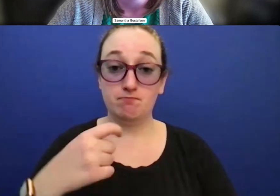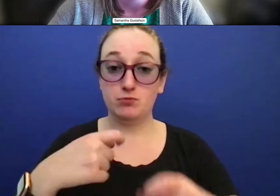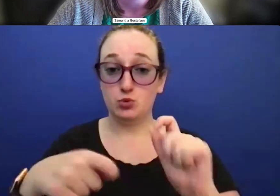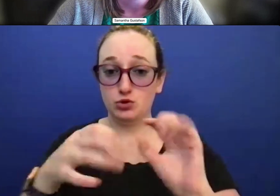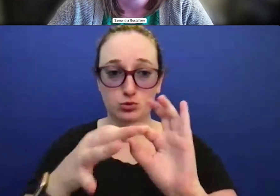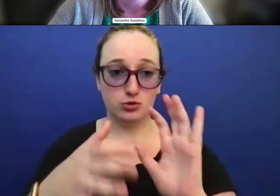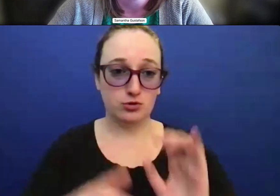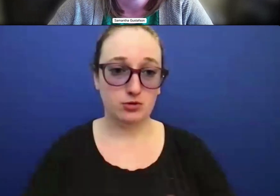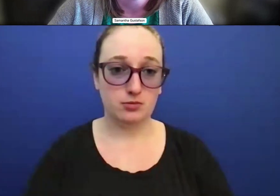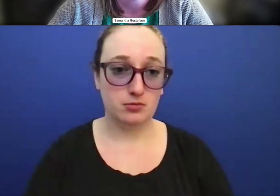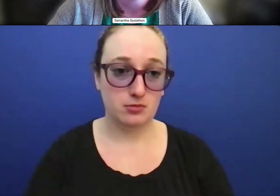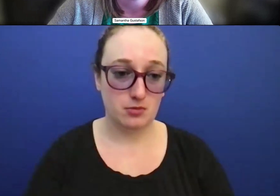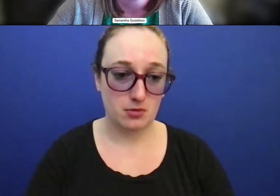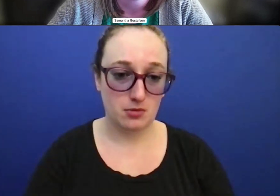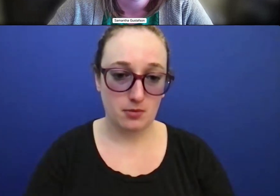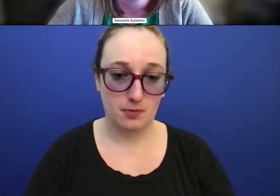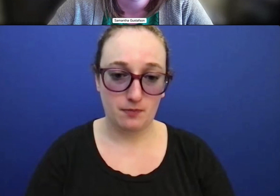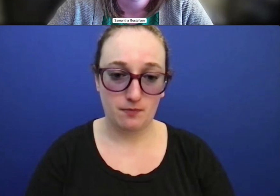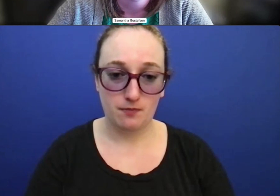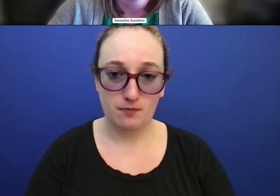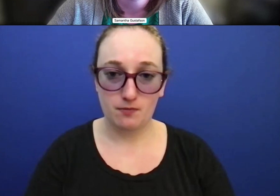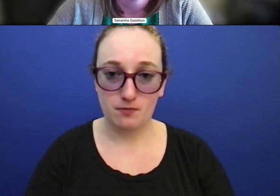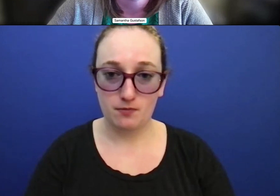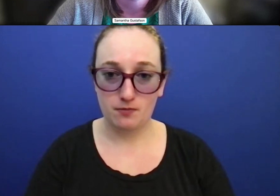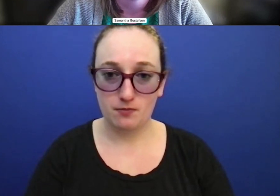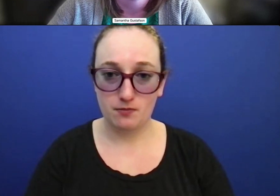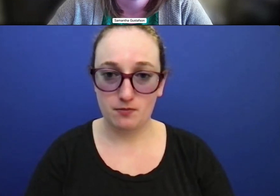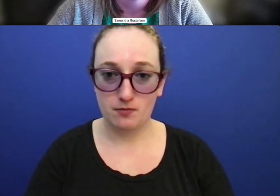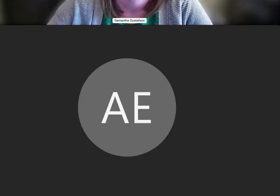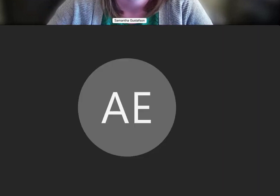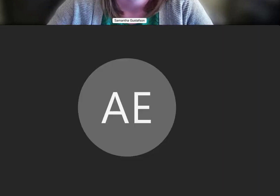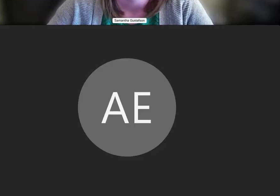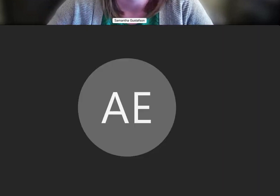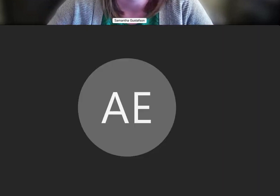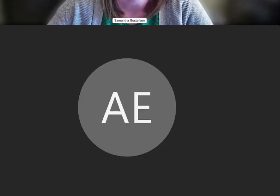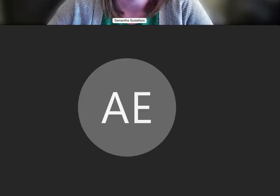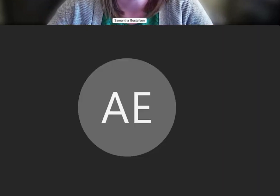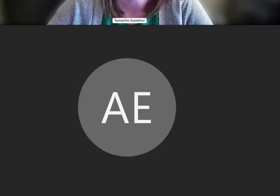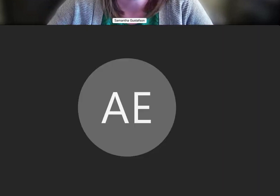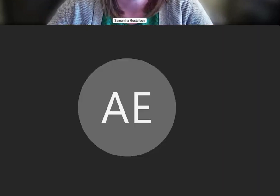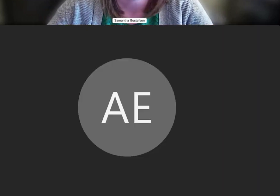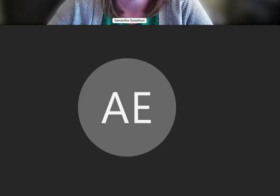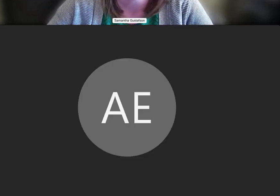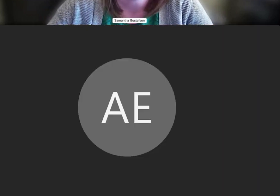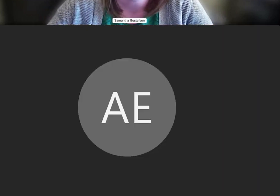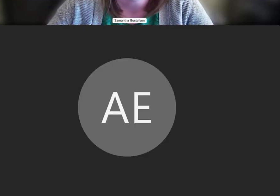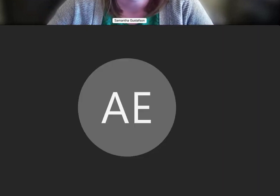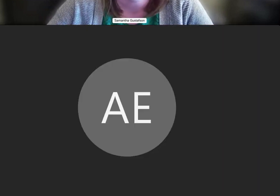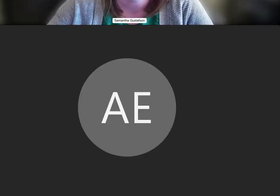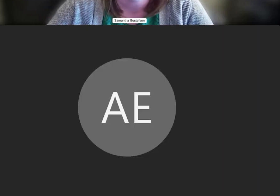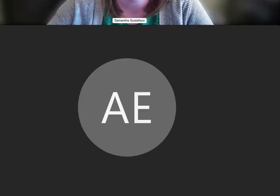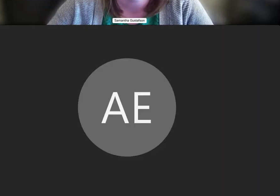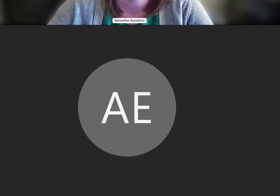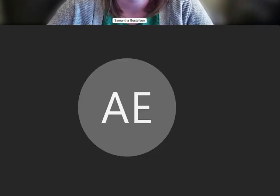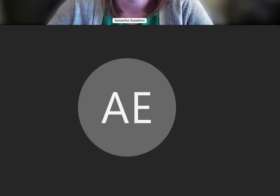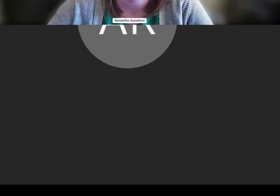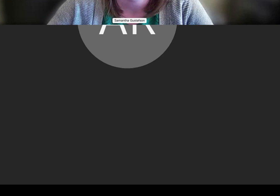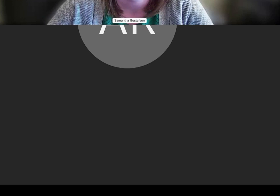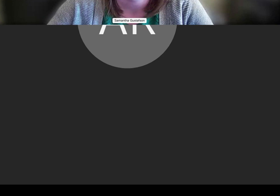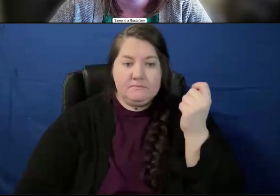Do you know if anyone is researching listening fatigue with students with APD? I do not know,